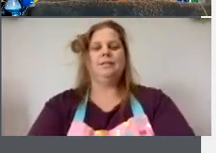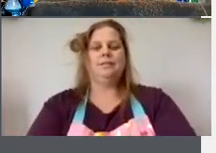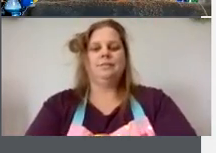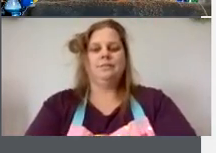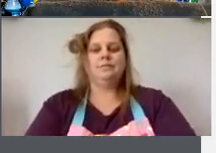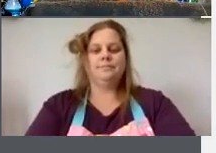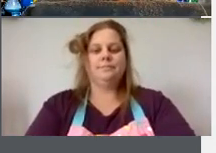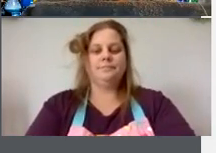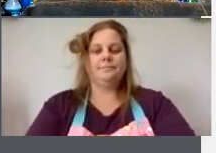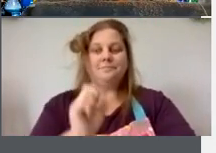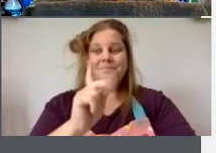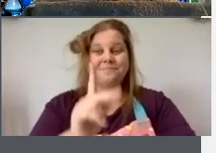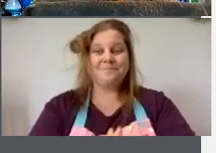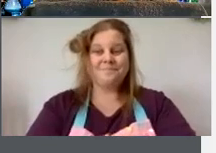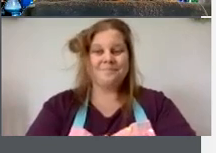Okay.